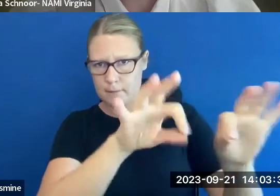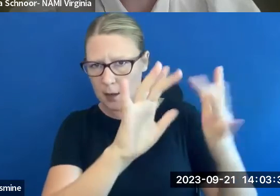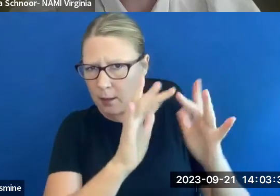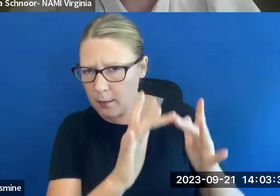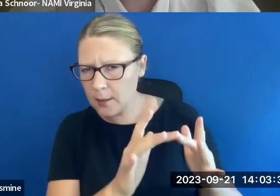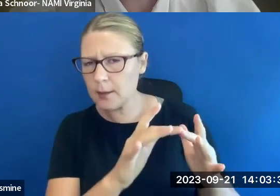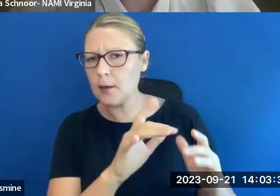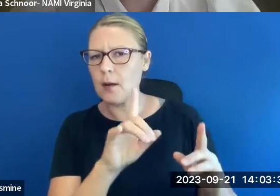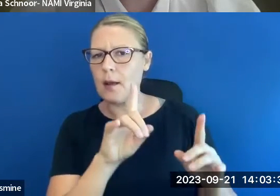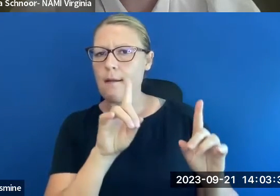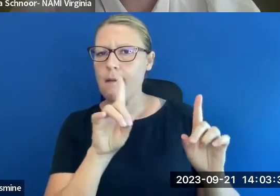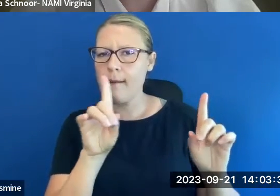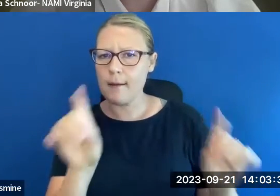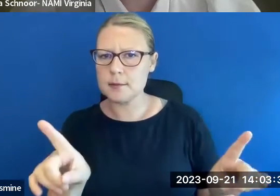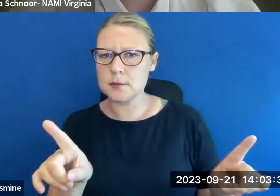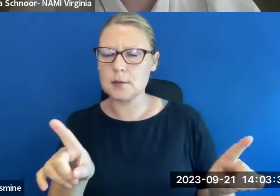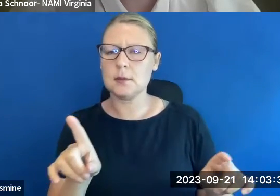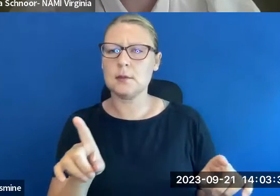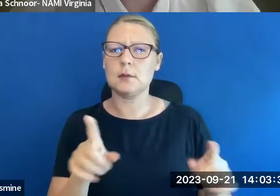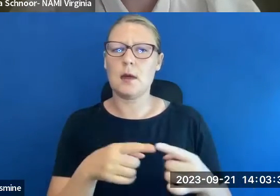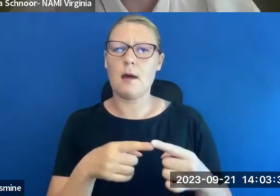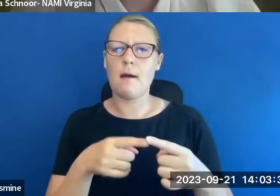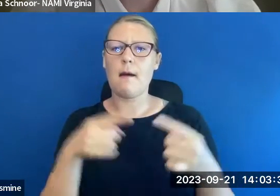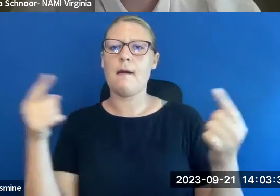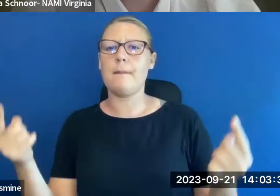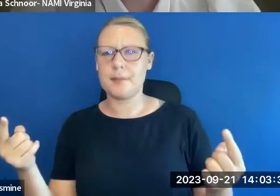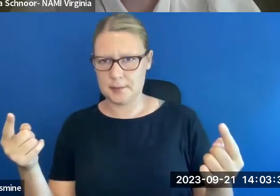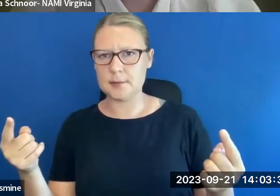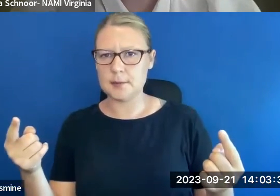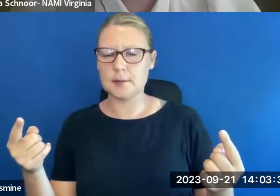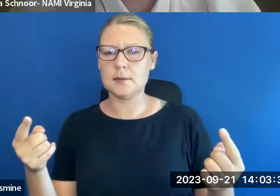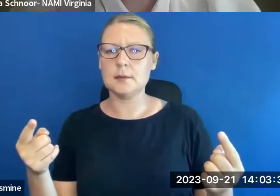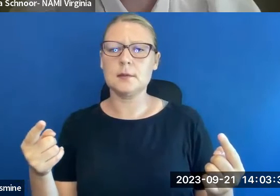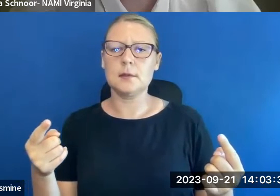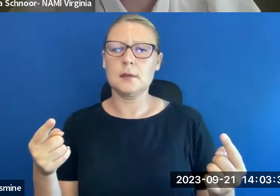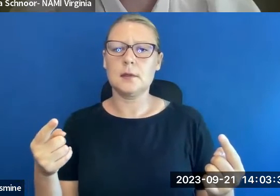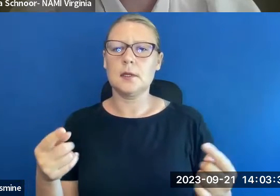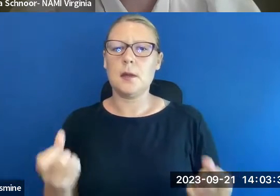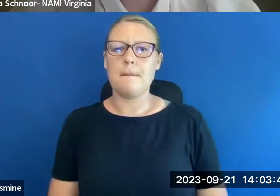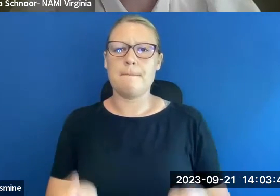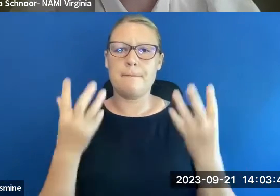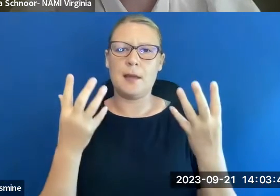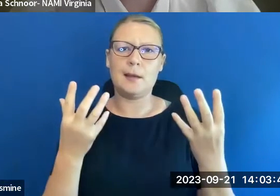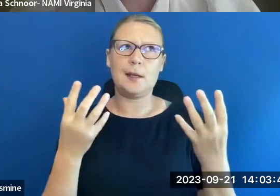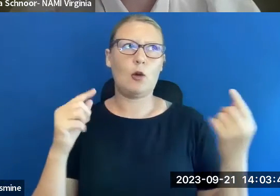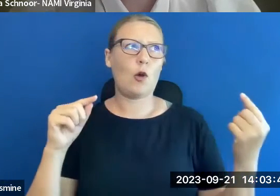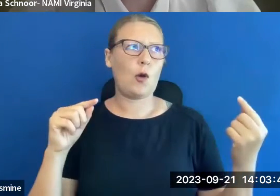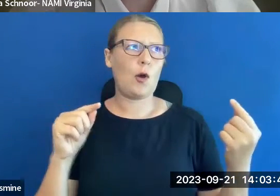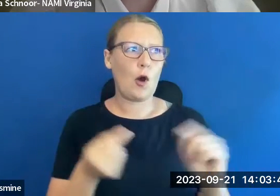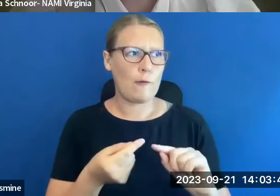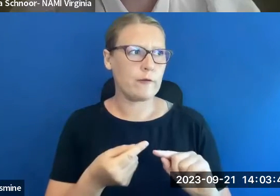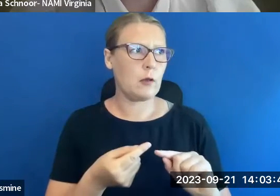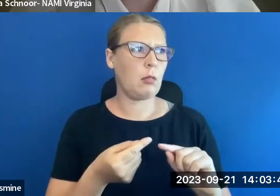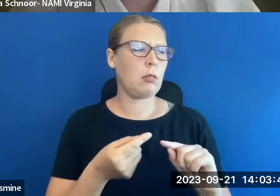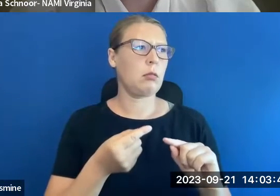wanted to ask you both about the opposite side of that coin for a moment, because there are many harmful internet-based groups